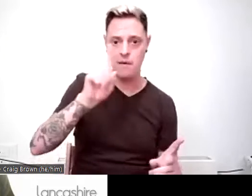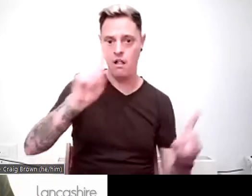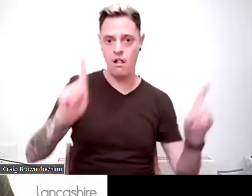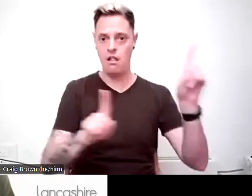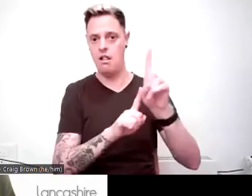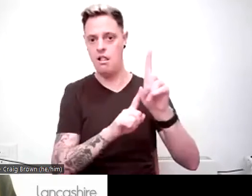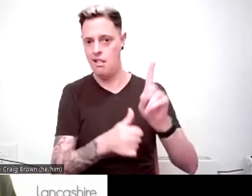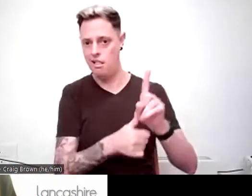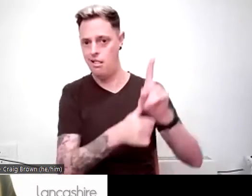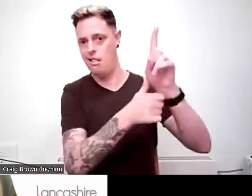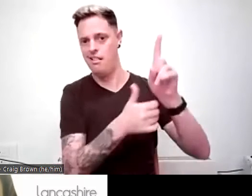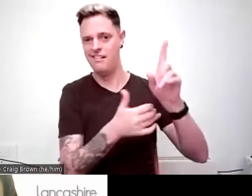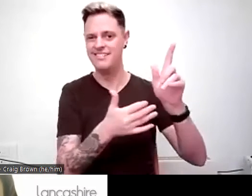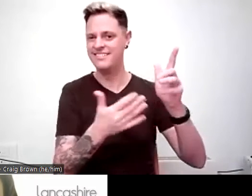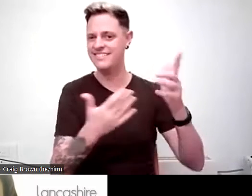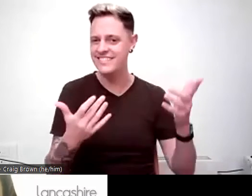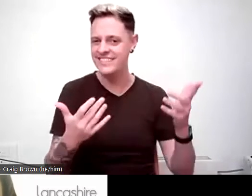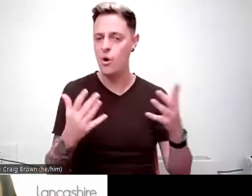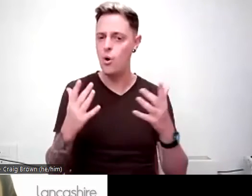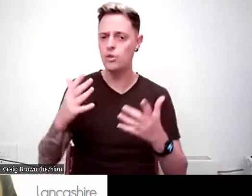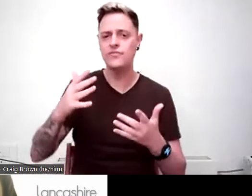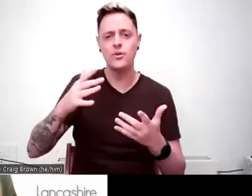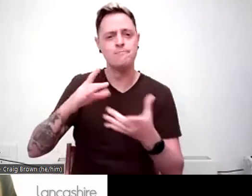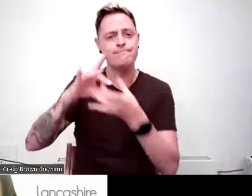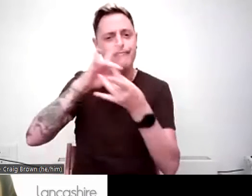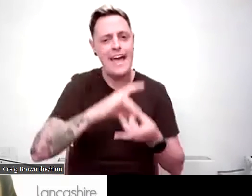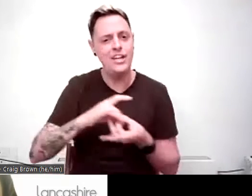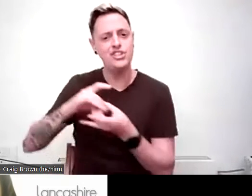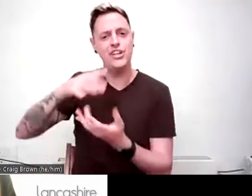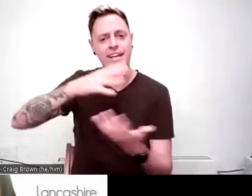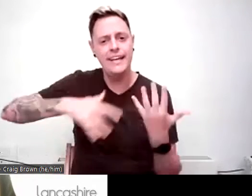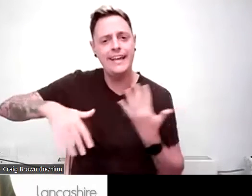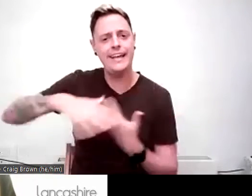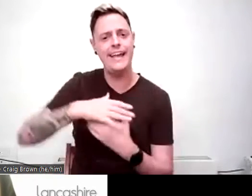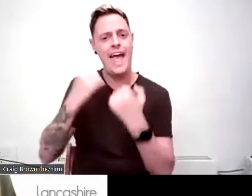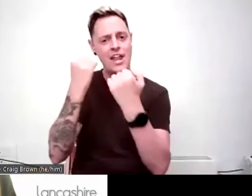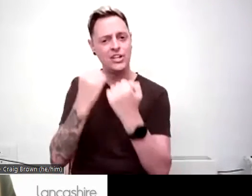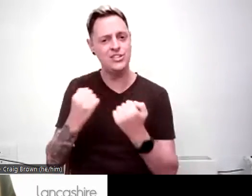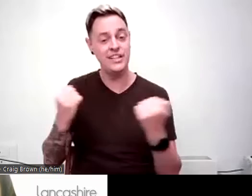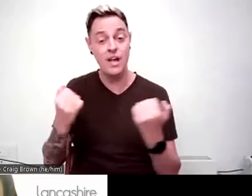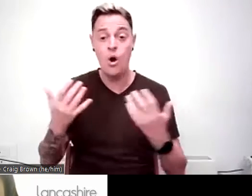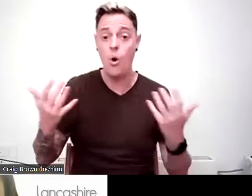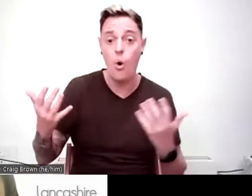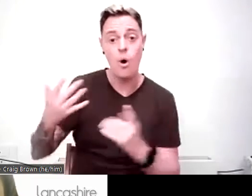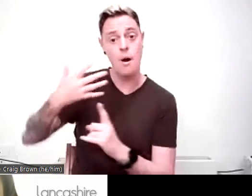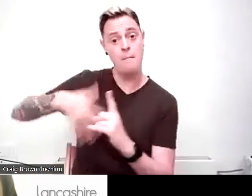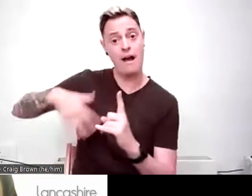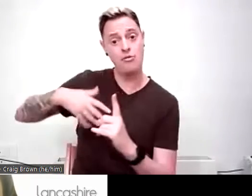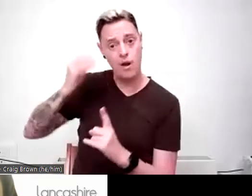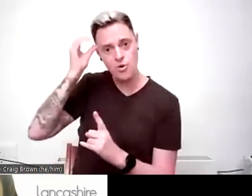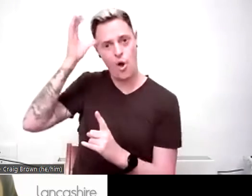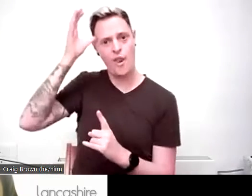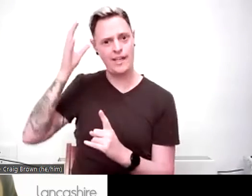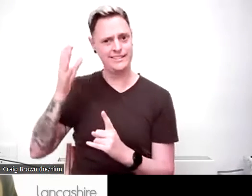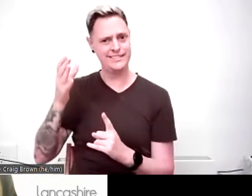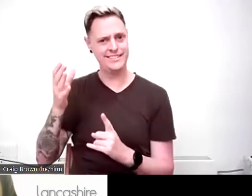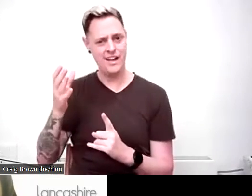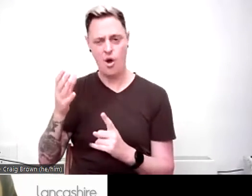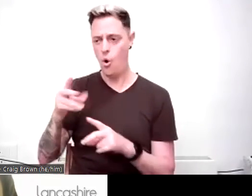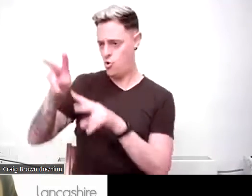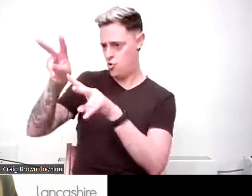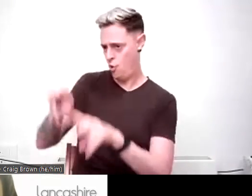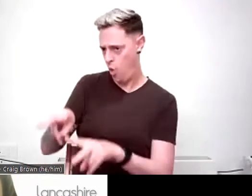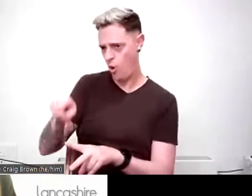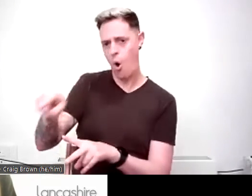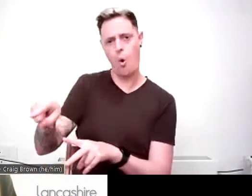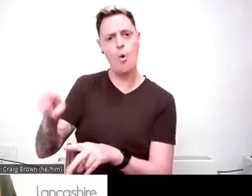Are you giving some kind of background knowledge, or are you just putting it out there and placing, oh, you look like a woman, so the divine feminine's